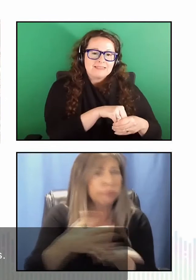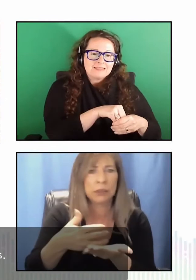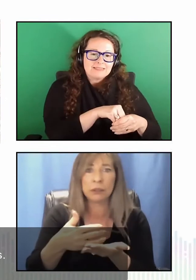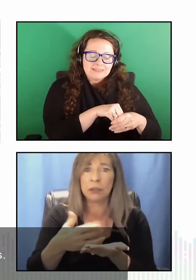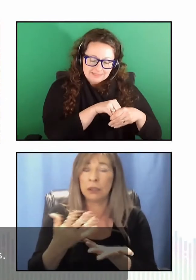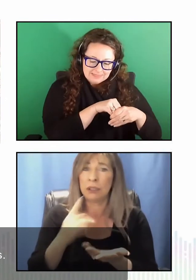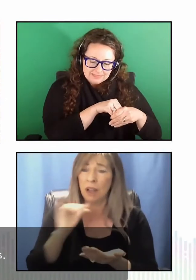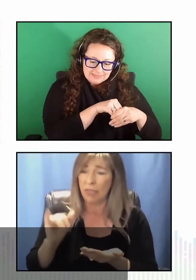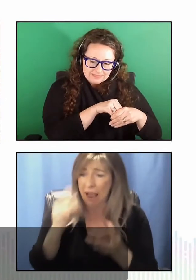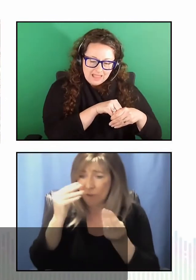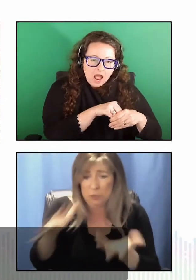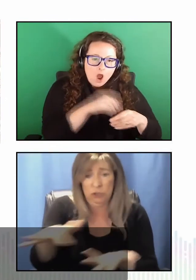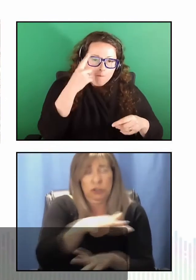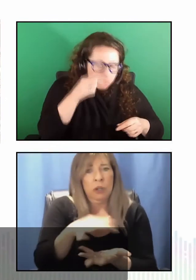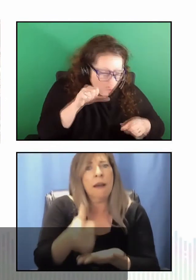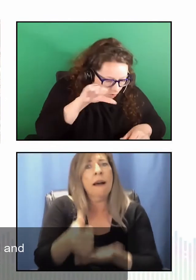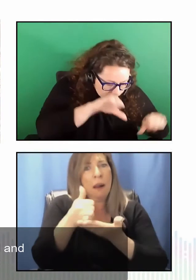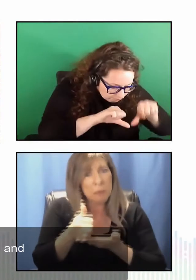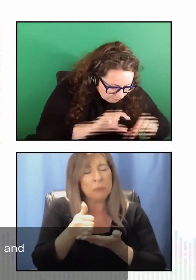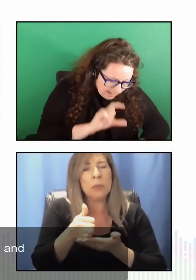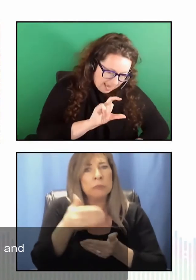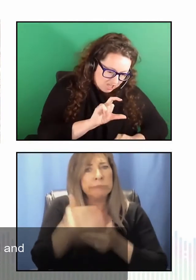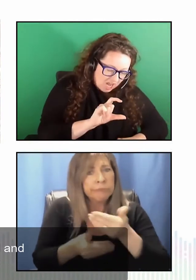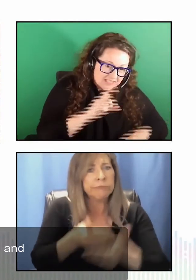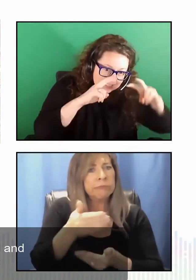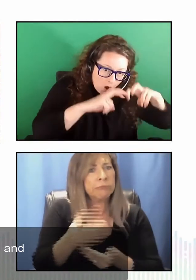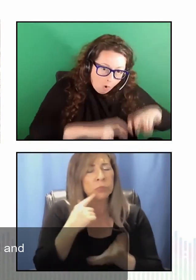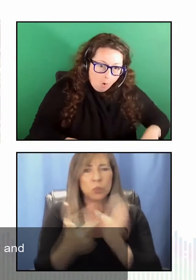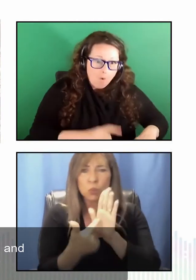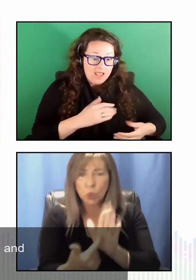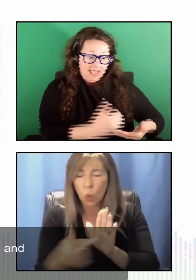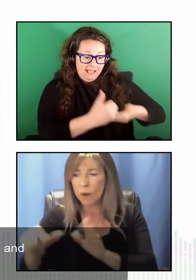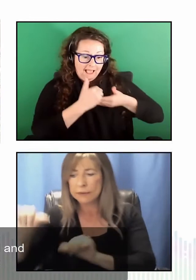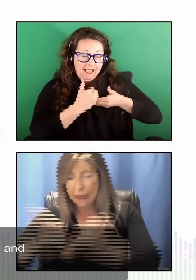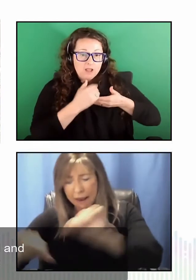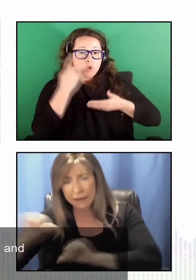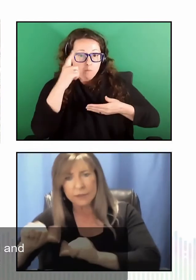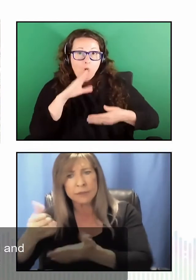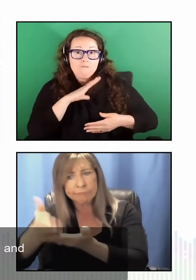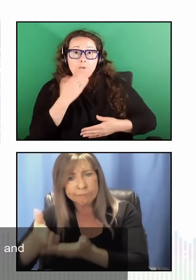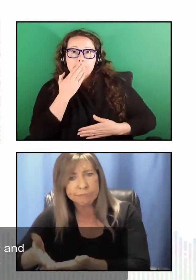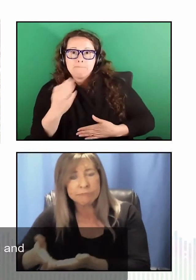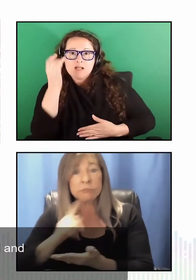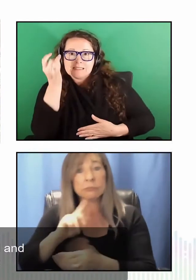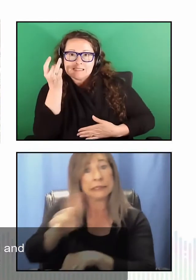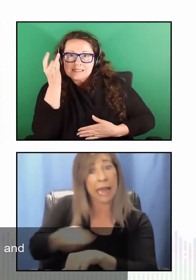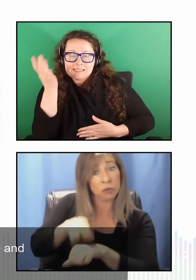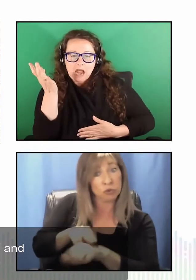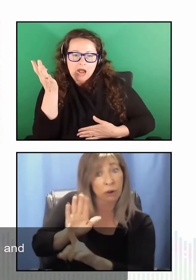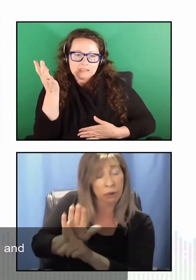us to follow and to have good science, both natural and